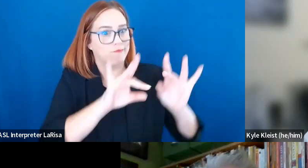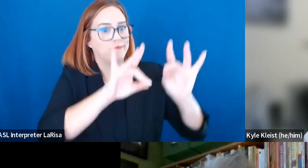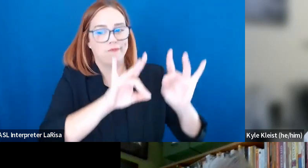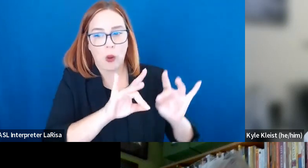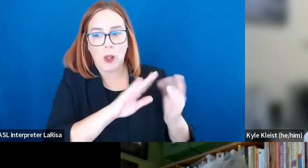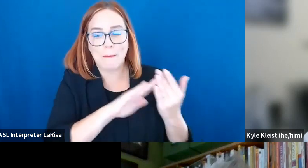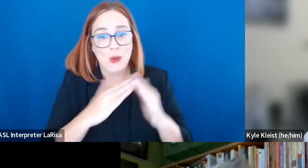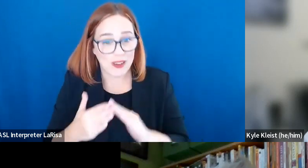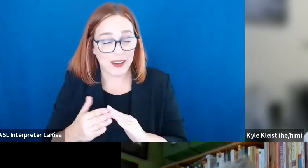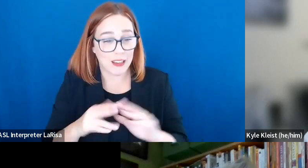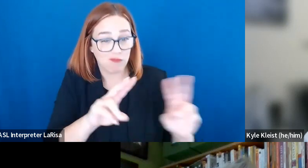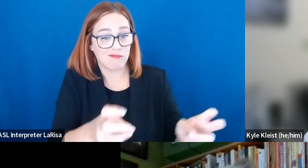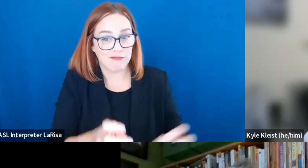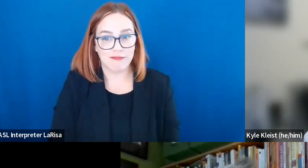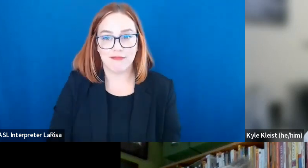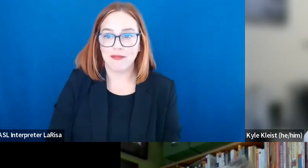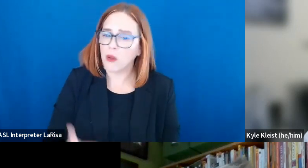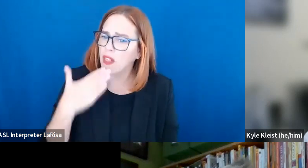being on top of all that.